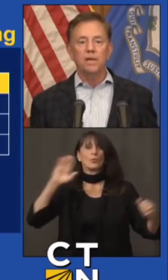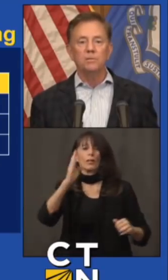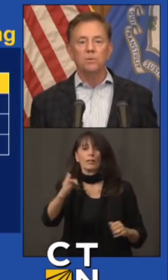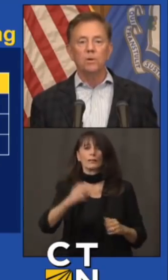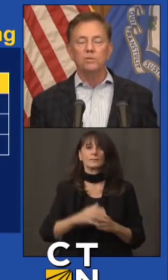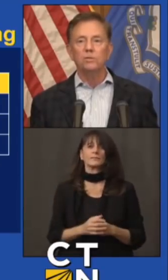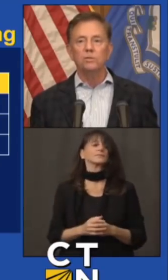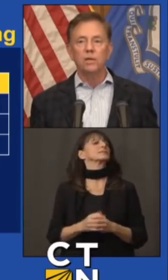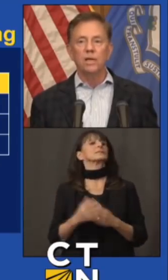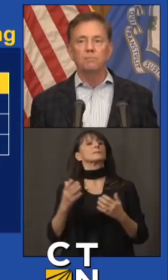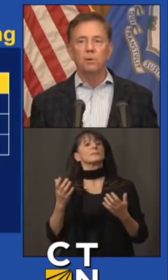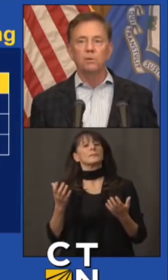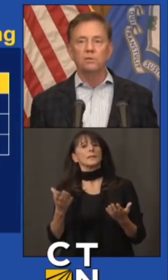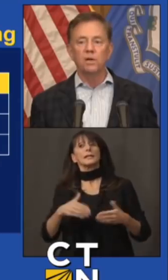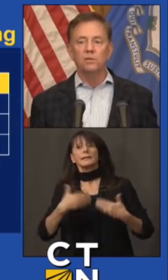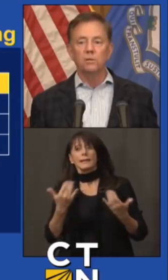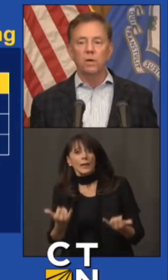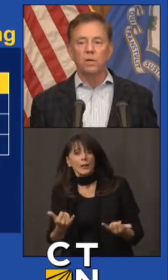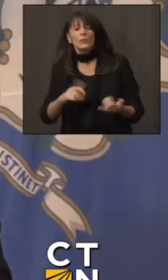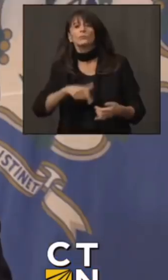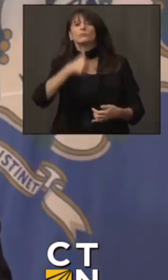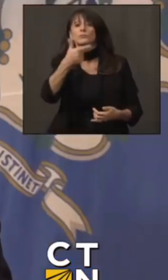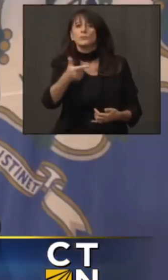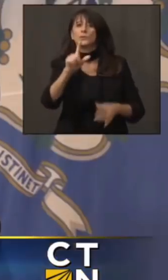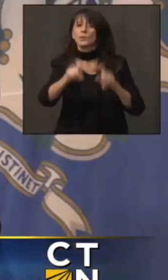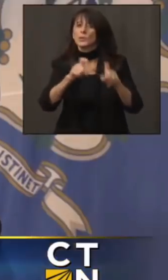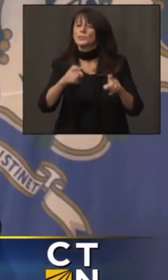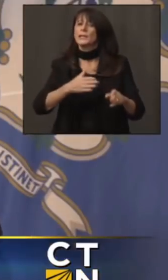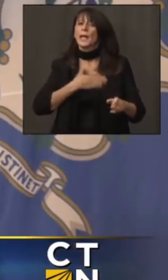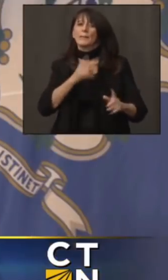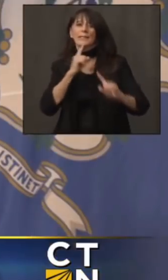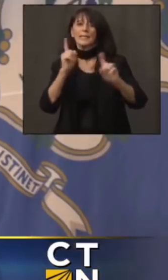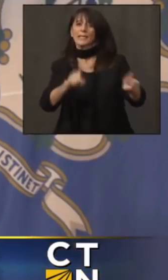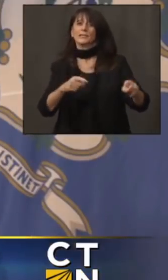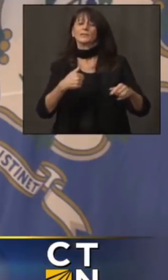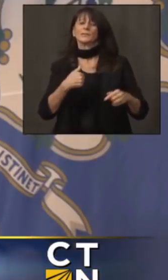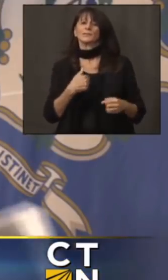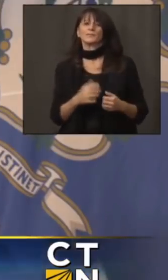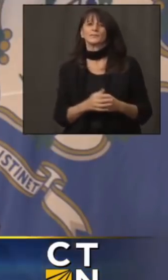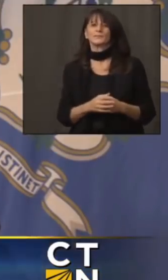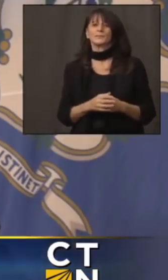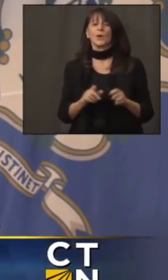happy to take some questions. And again, Paul and Josh are right here to bail me out.